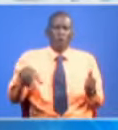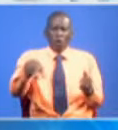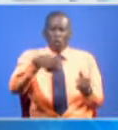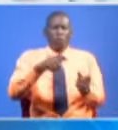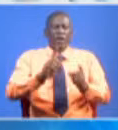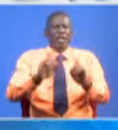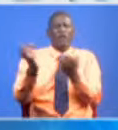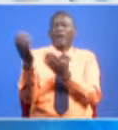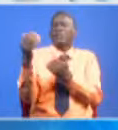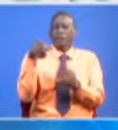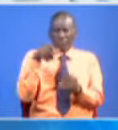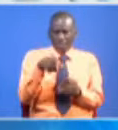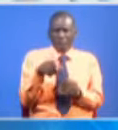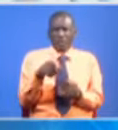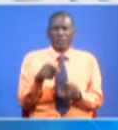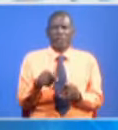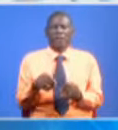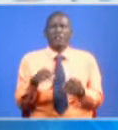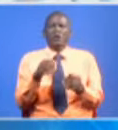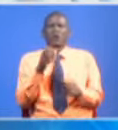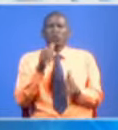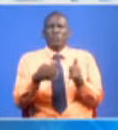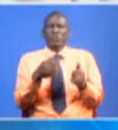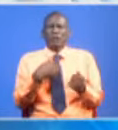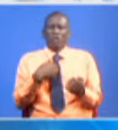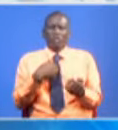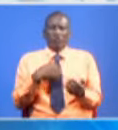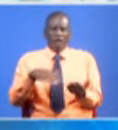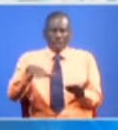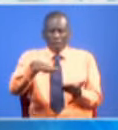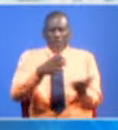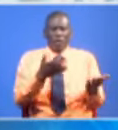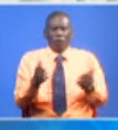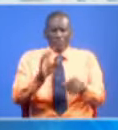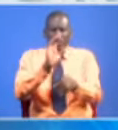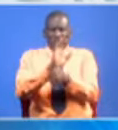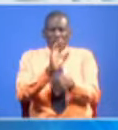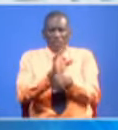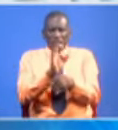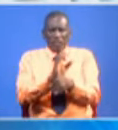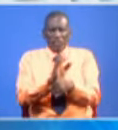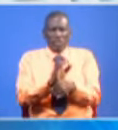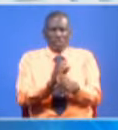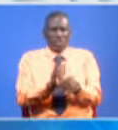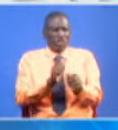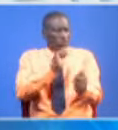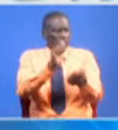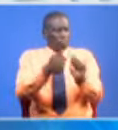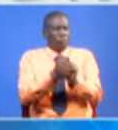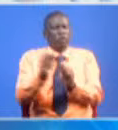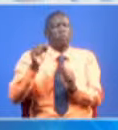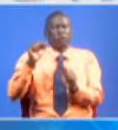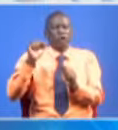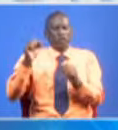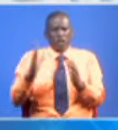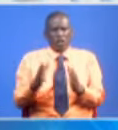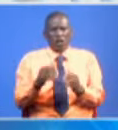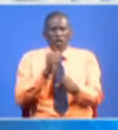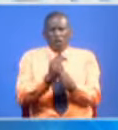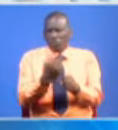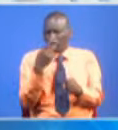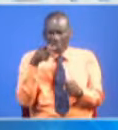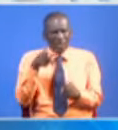this to happen, that would have a place where the church is in contestation with the political class. Did you see this